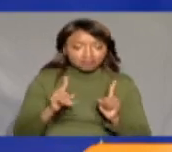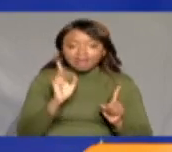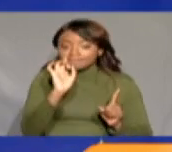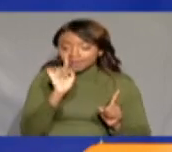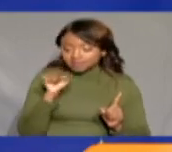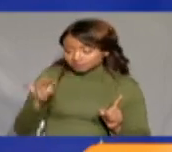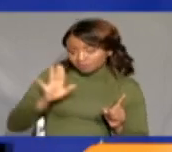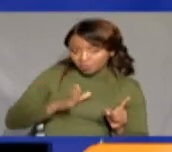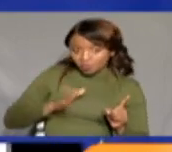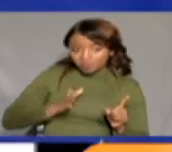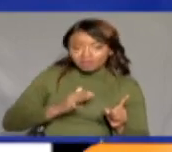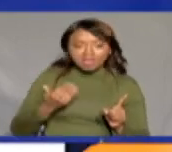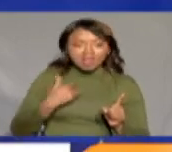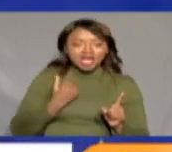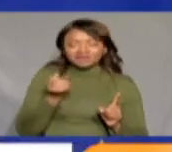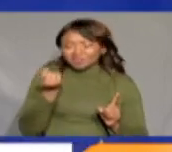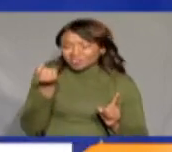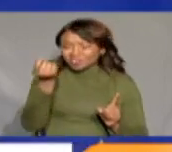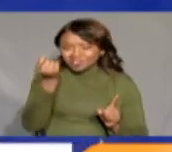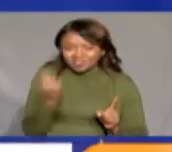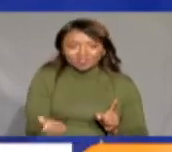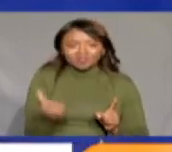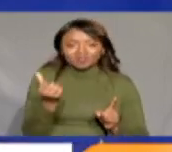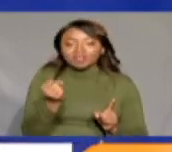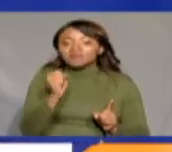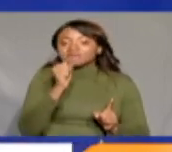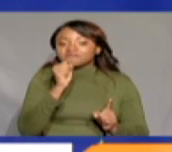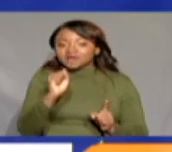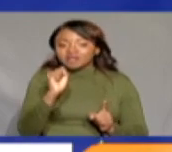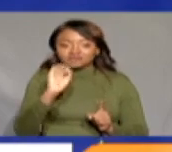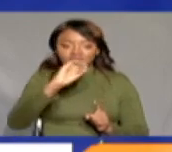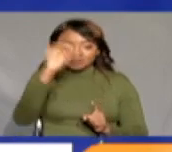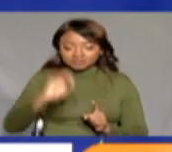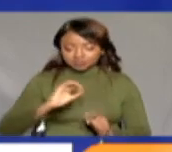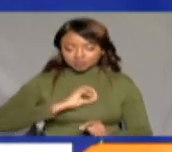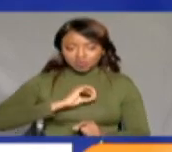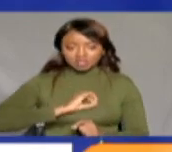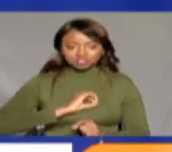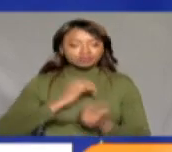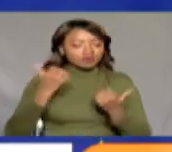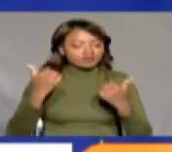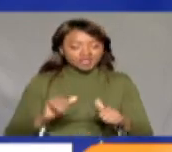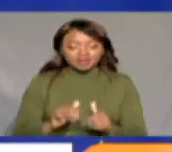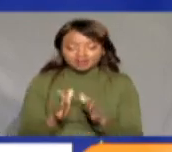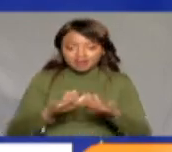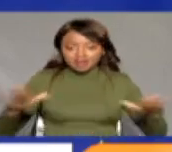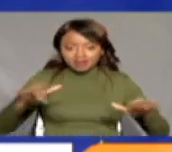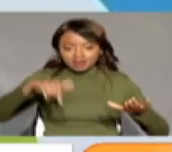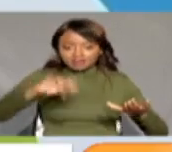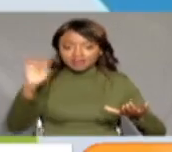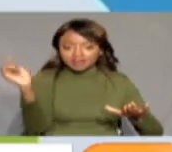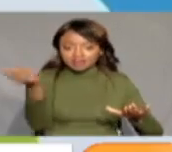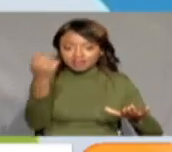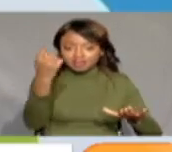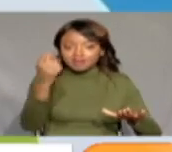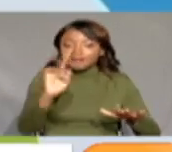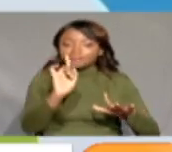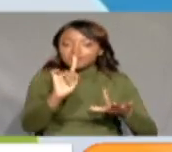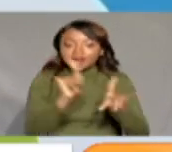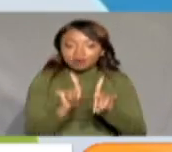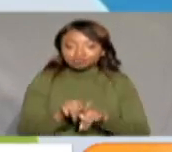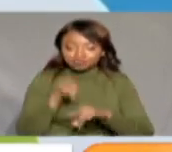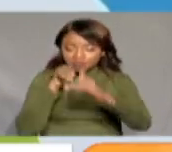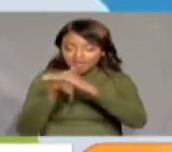they have less than 5% ownership of any land in this country. Or even access